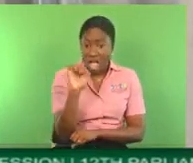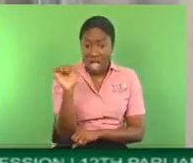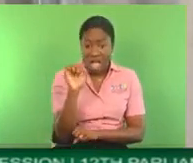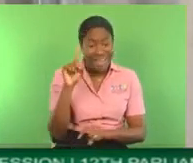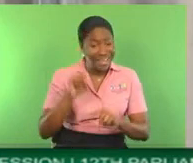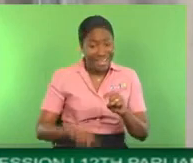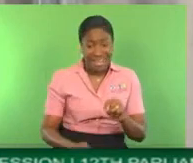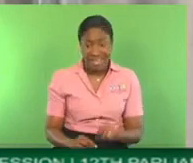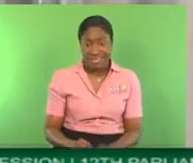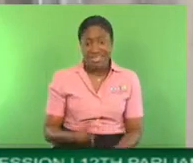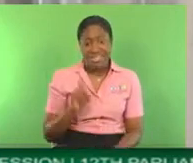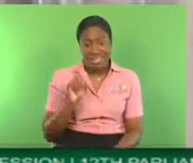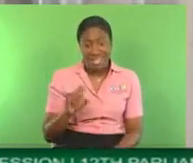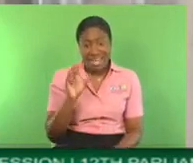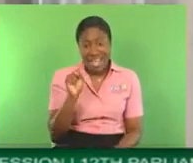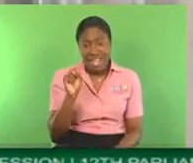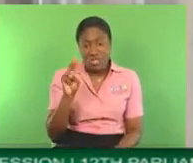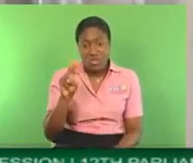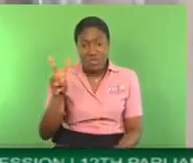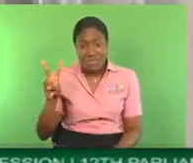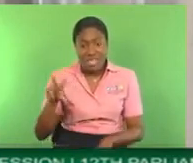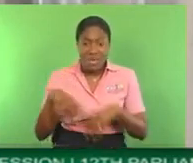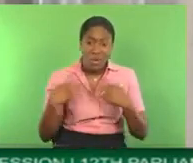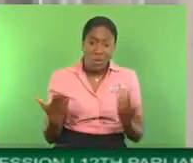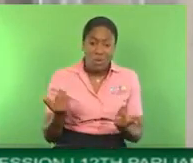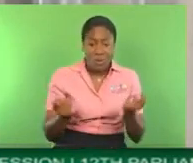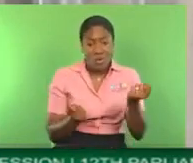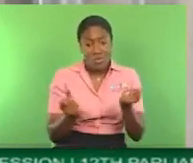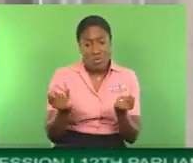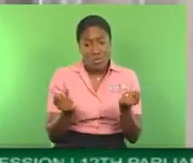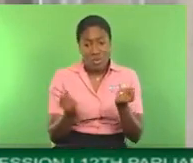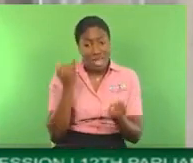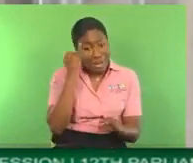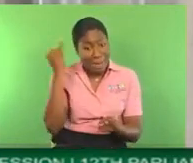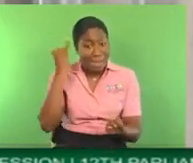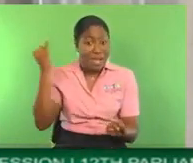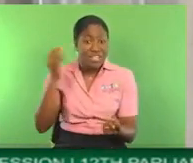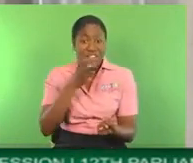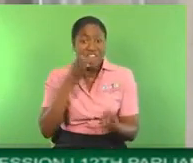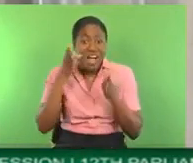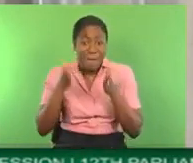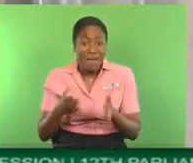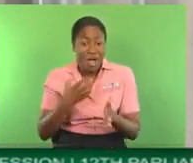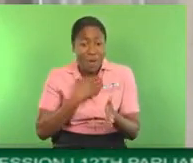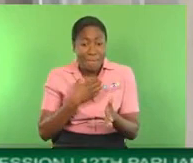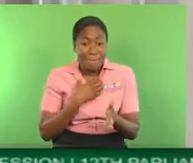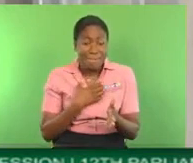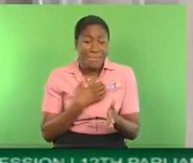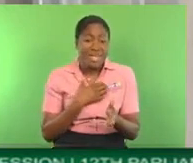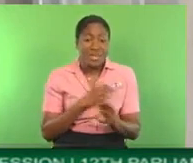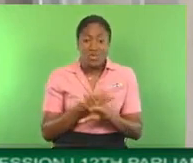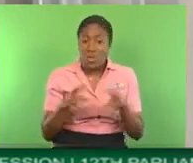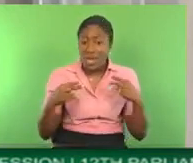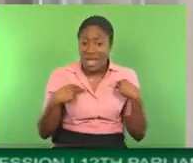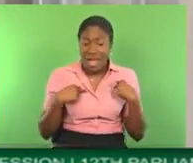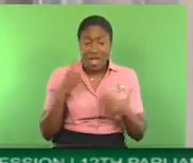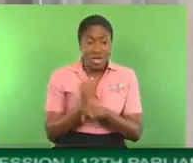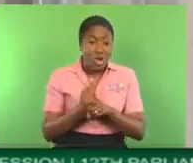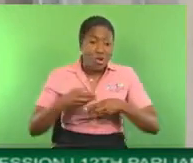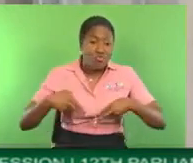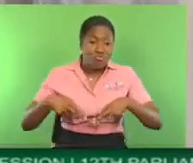had to go with an SUV, a 4x4. And imagine the farmers. They complain that they don't have any access